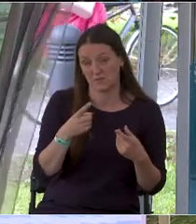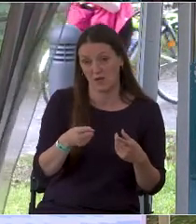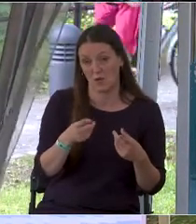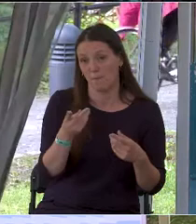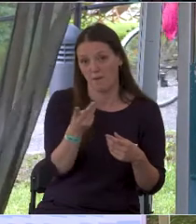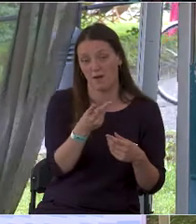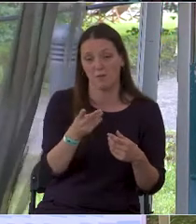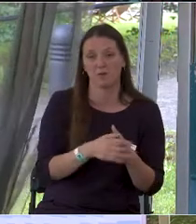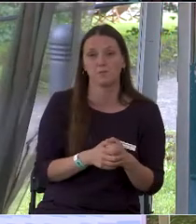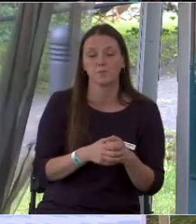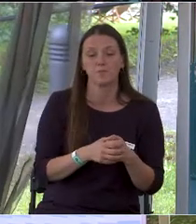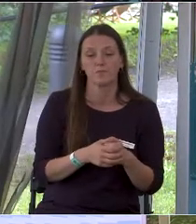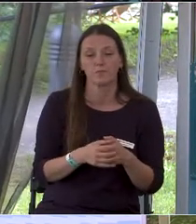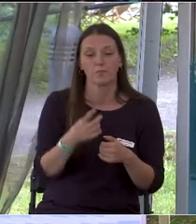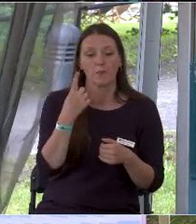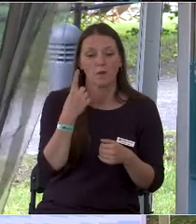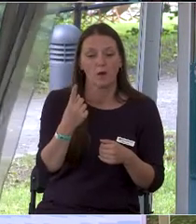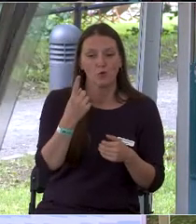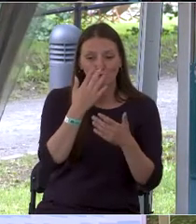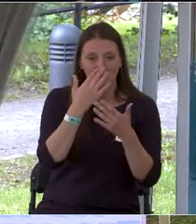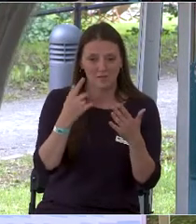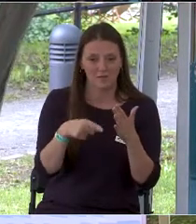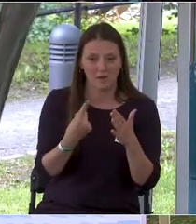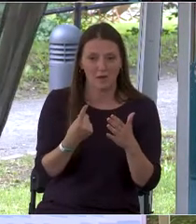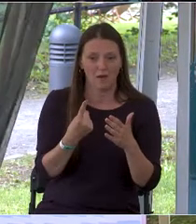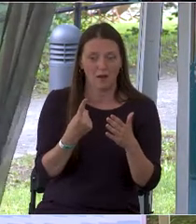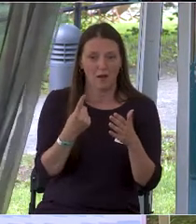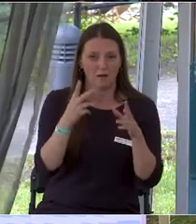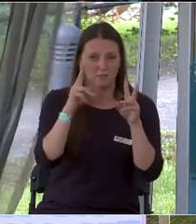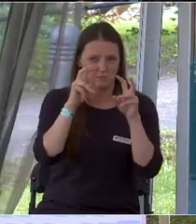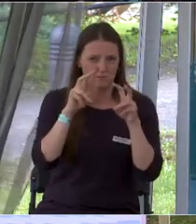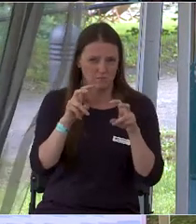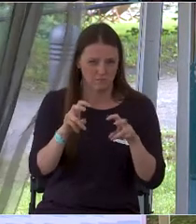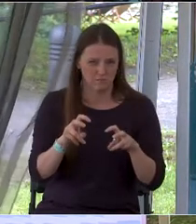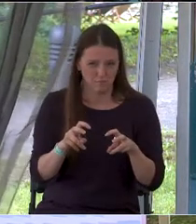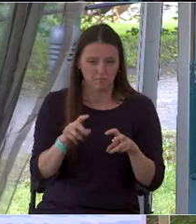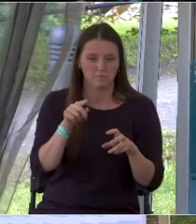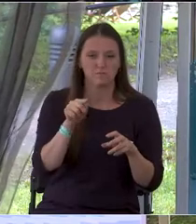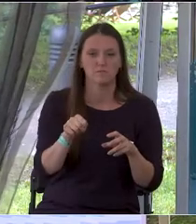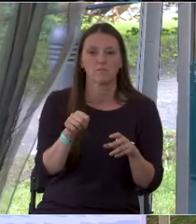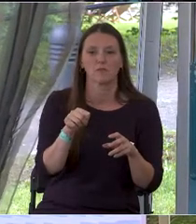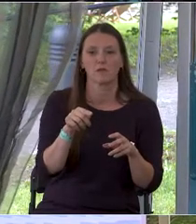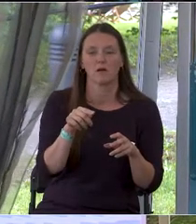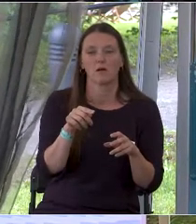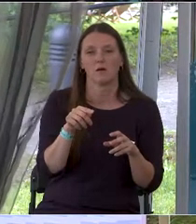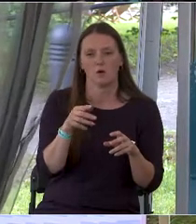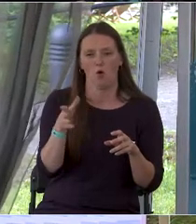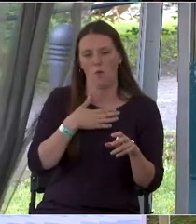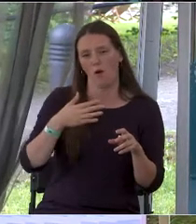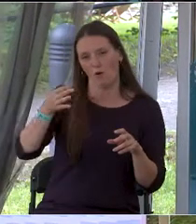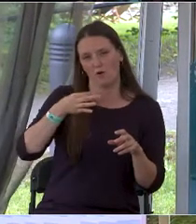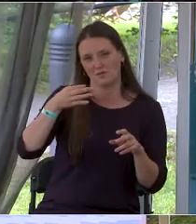One thing that we've experienced in many of the non technical contexts is